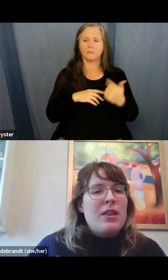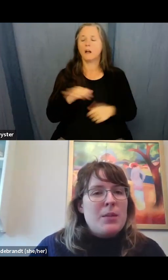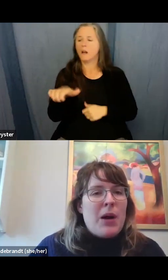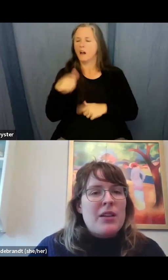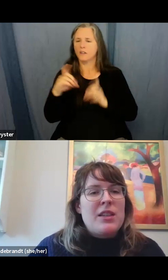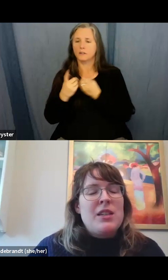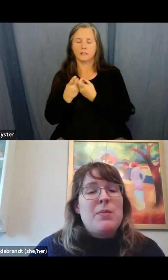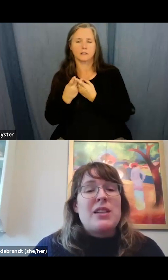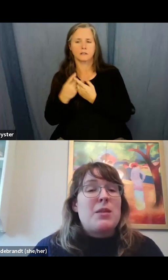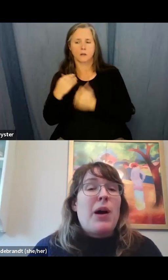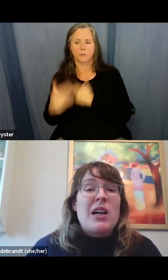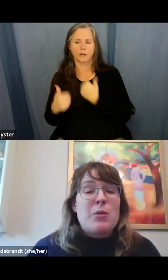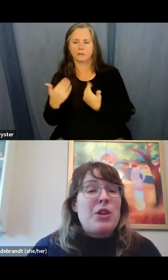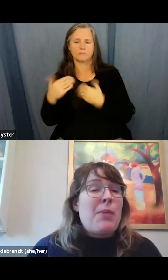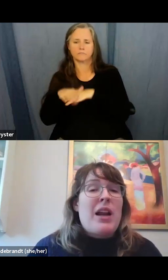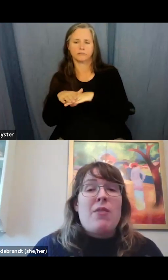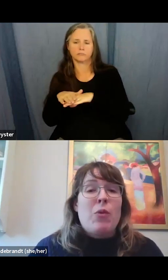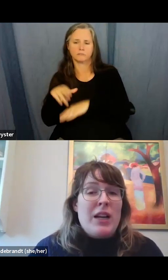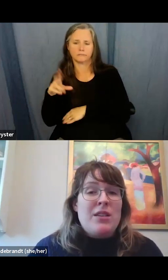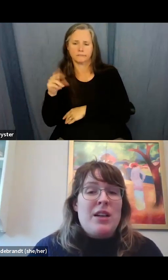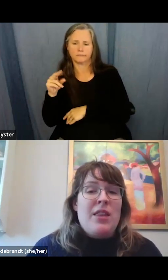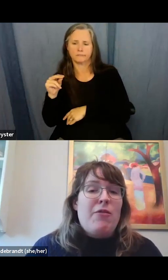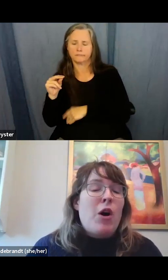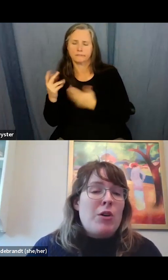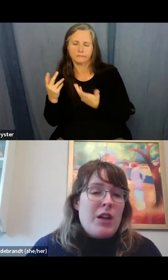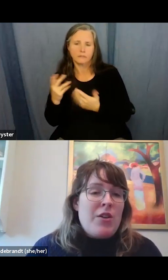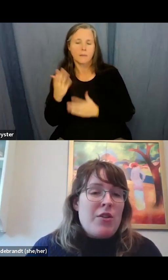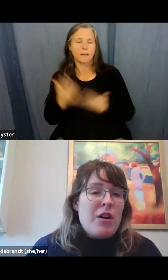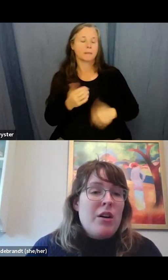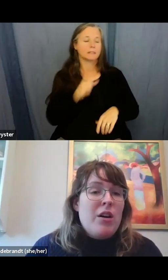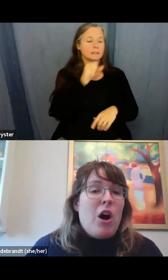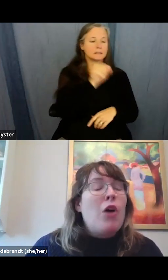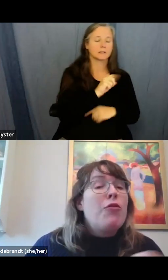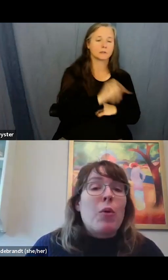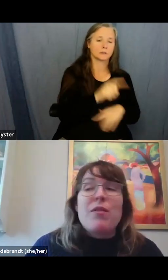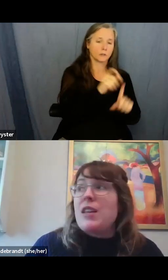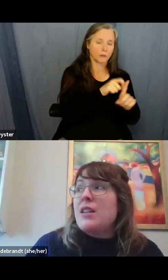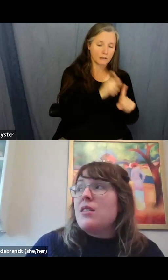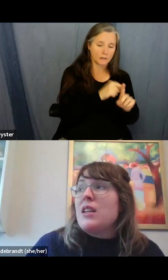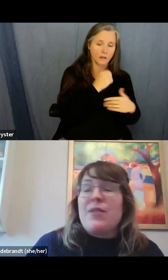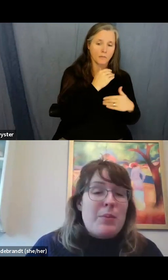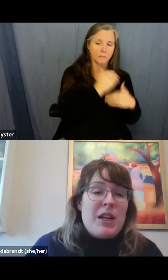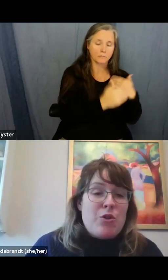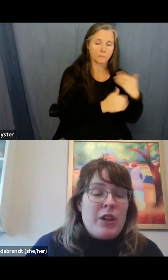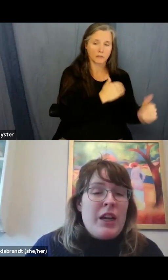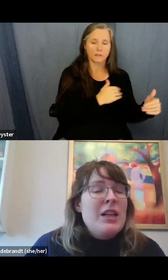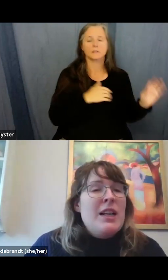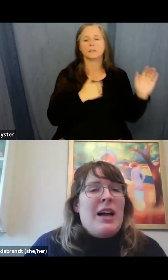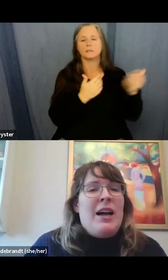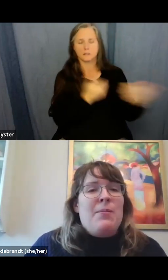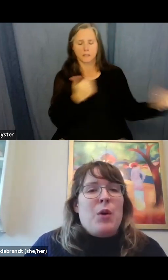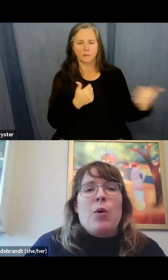overlapping these policies because it's possible you might have one incident that falls under all four of these, even